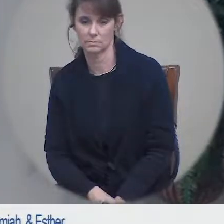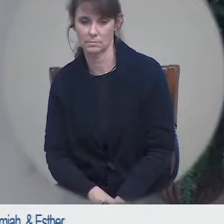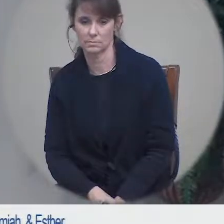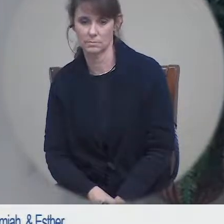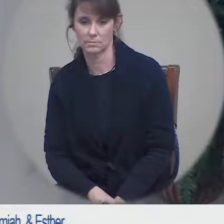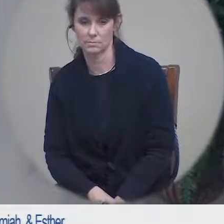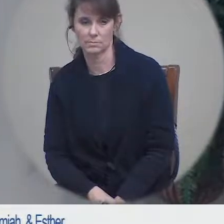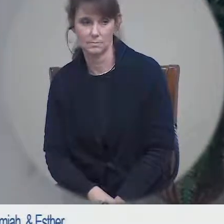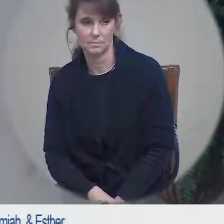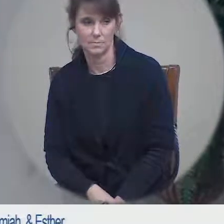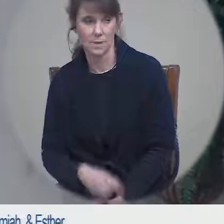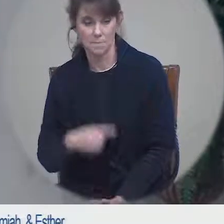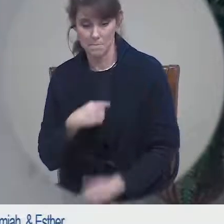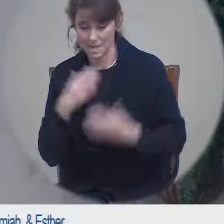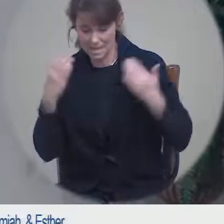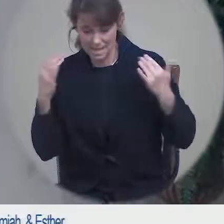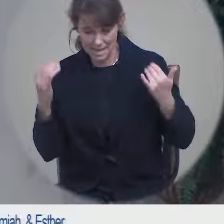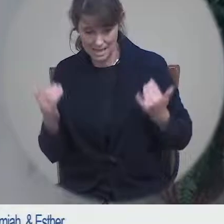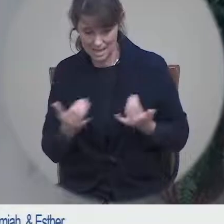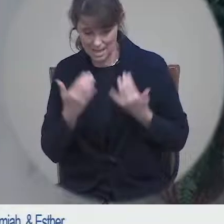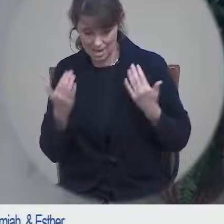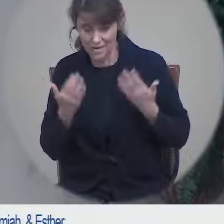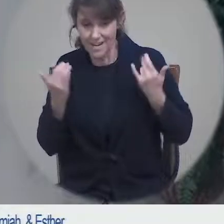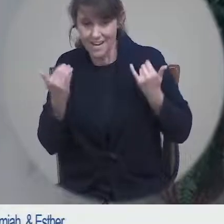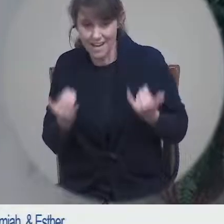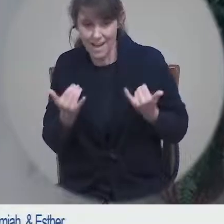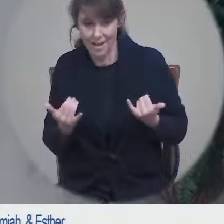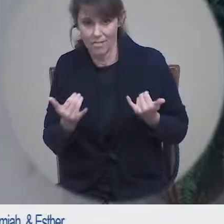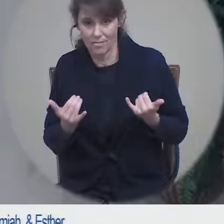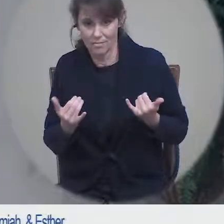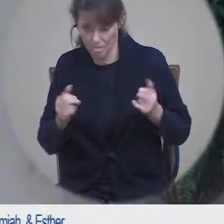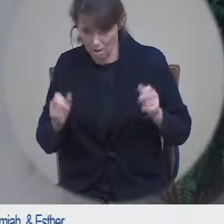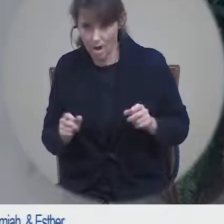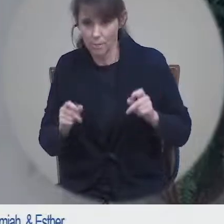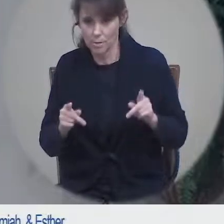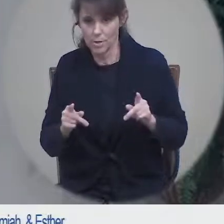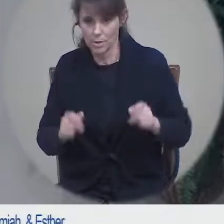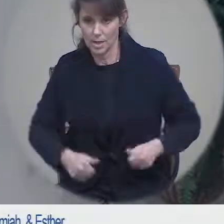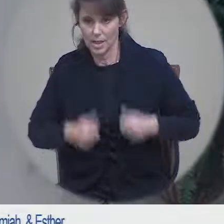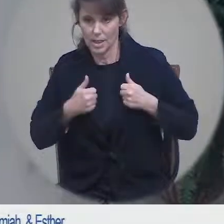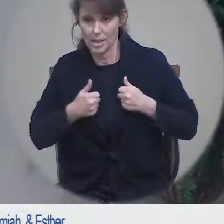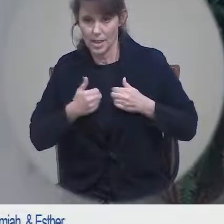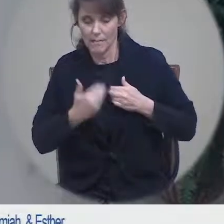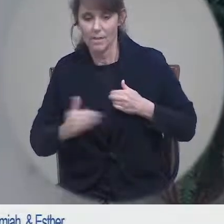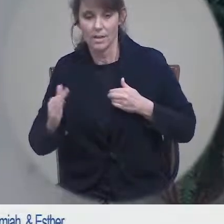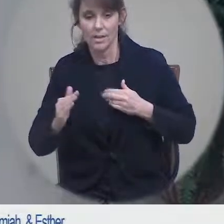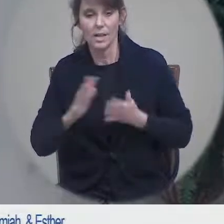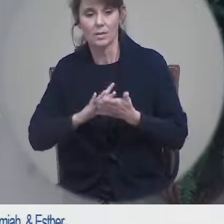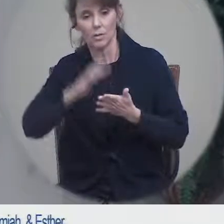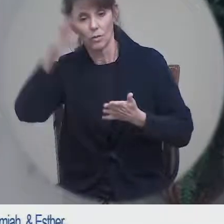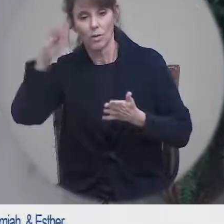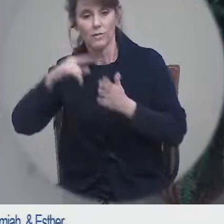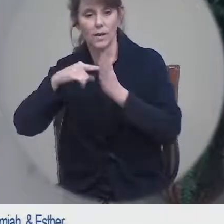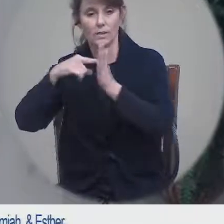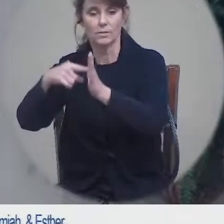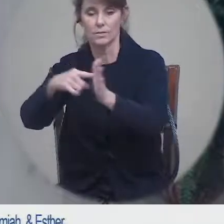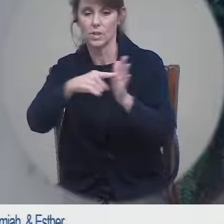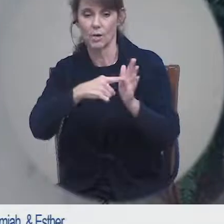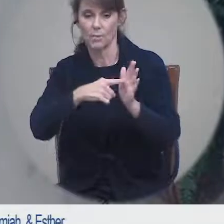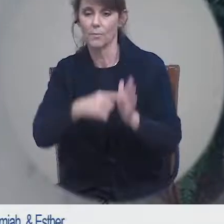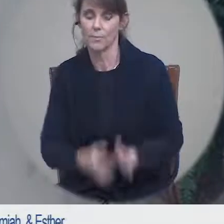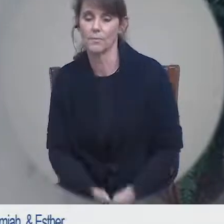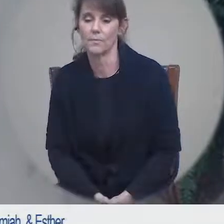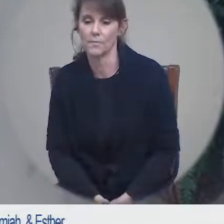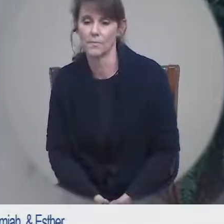here now, and I need to take this opportunity to live and glorify Him. That's a great point.